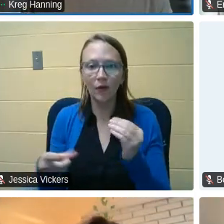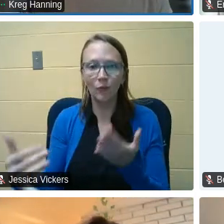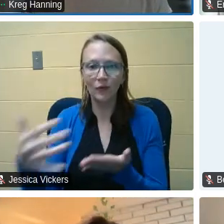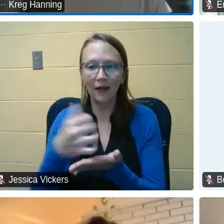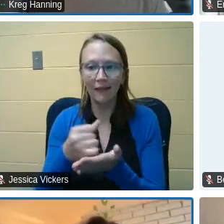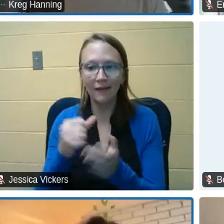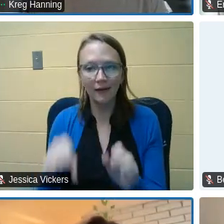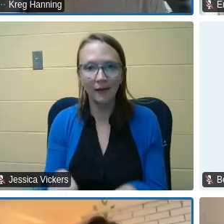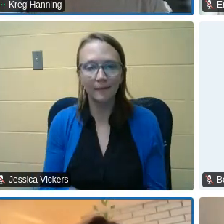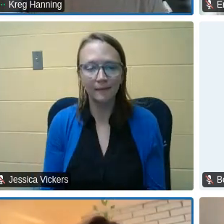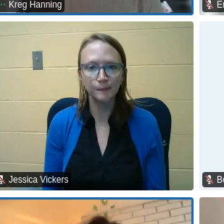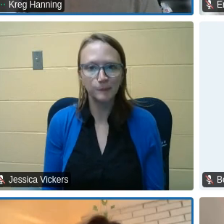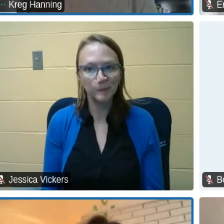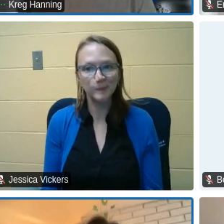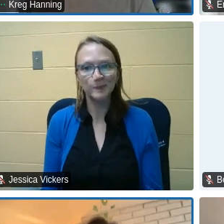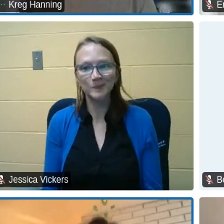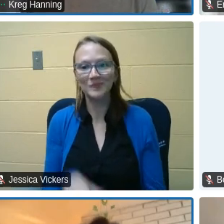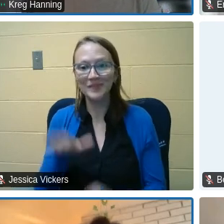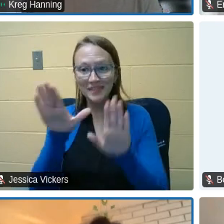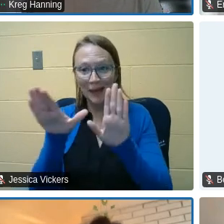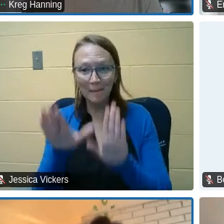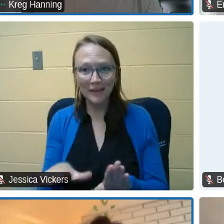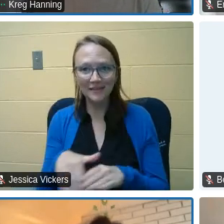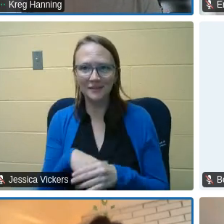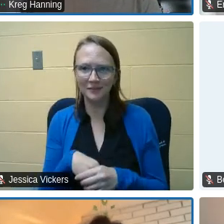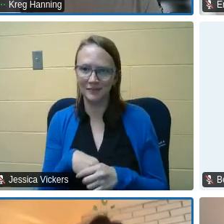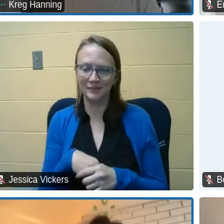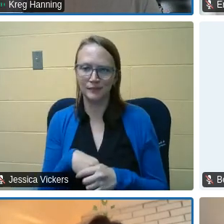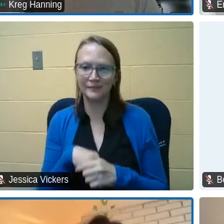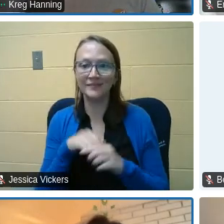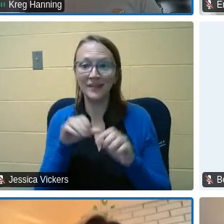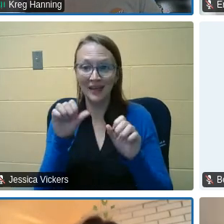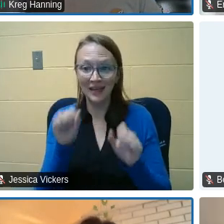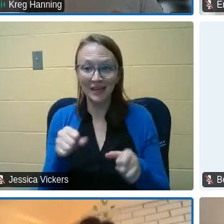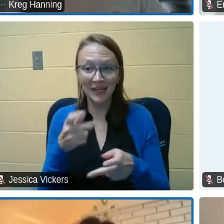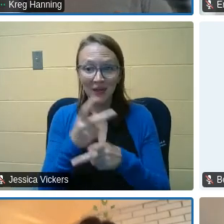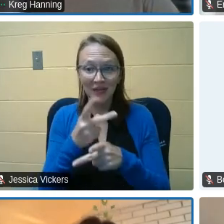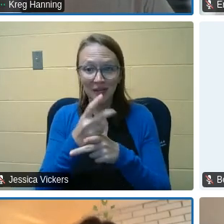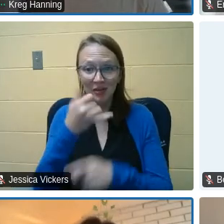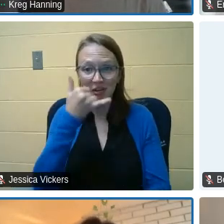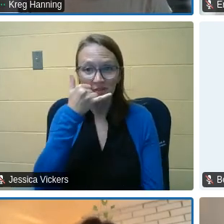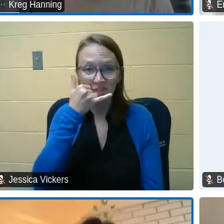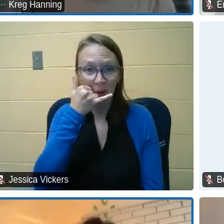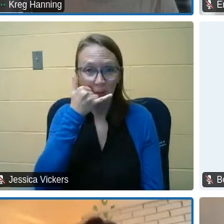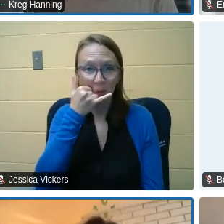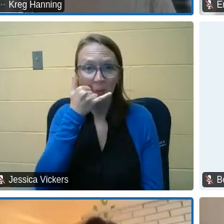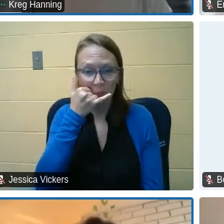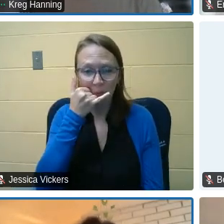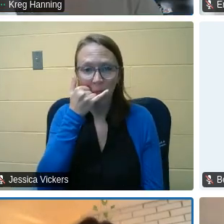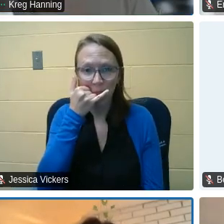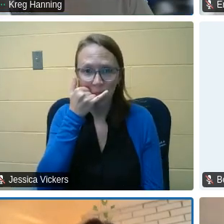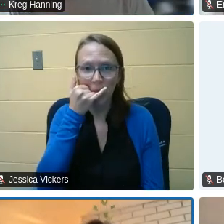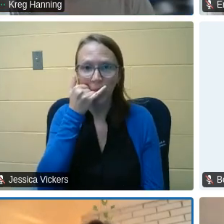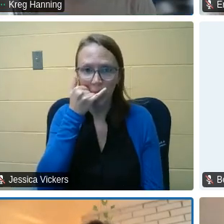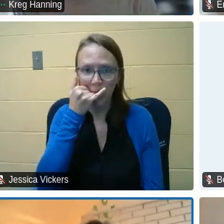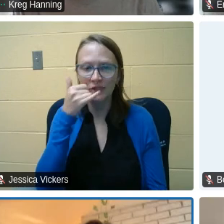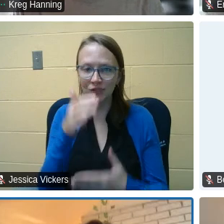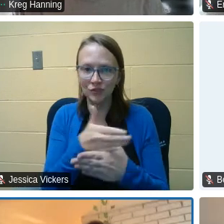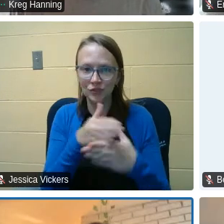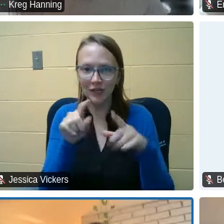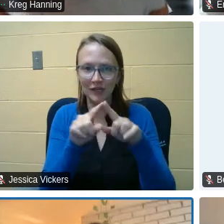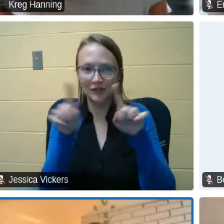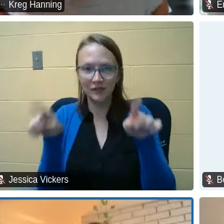All right. Amazing, Craig. Can you keep your screen on your phone? Yes, absolutely. Because Amalia asked